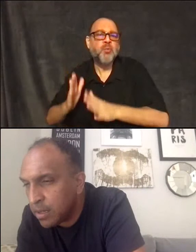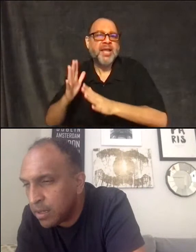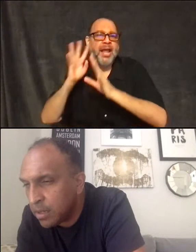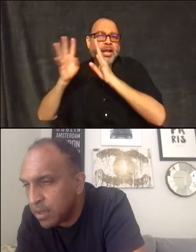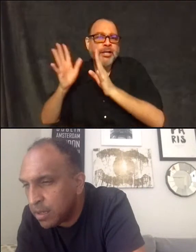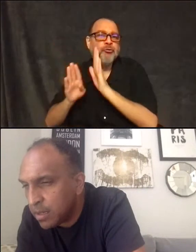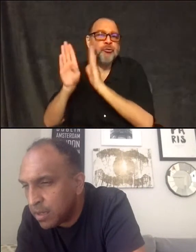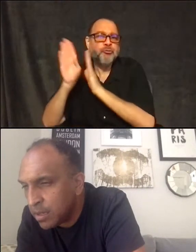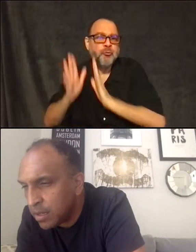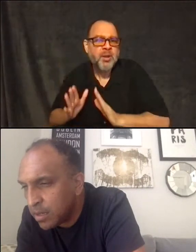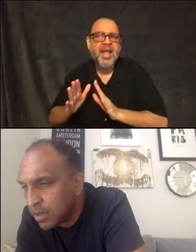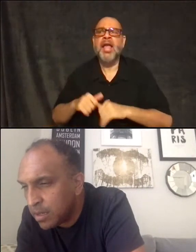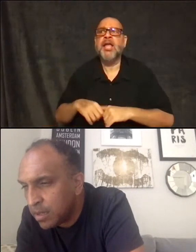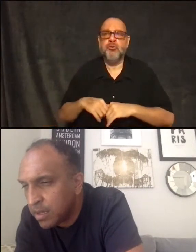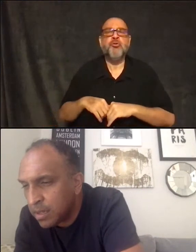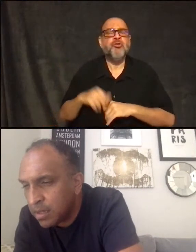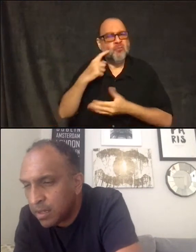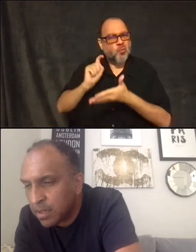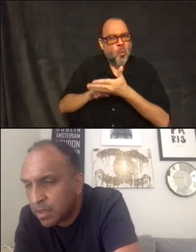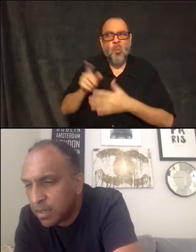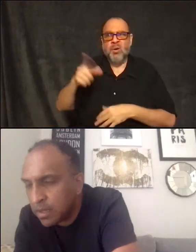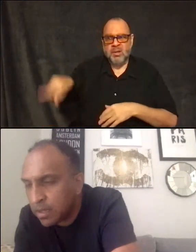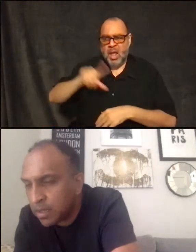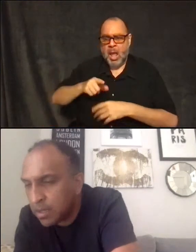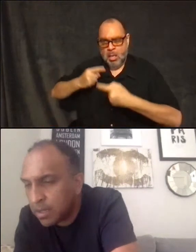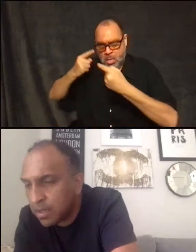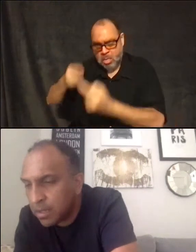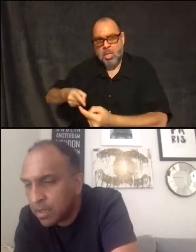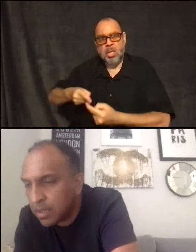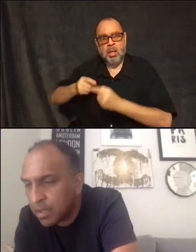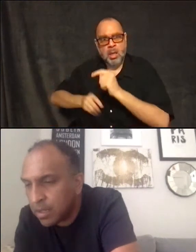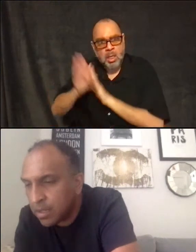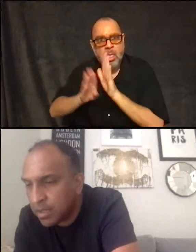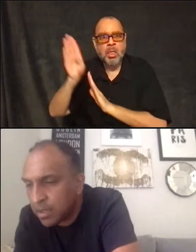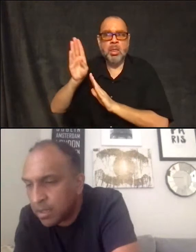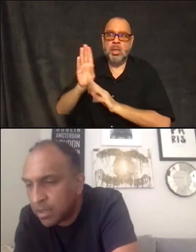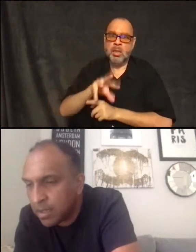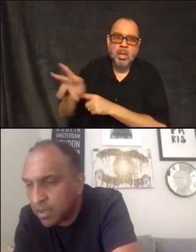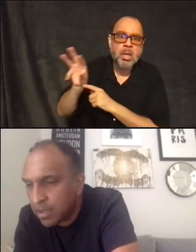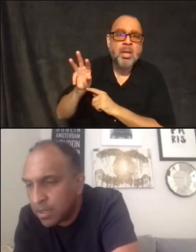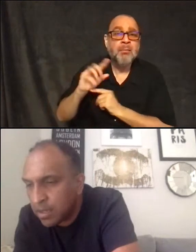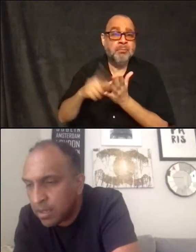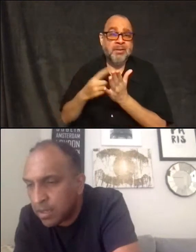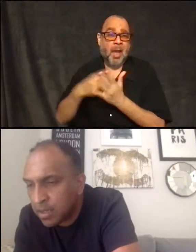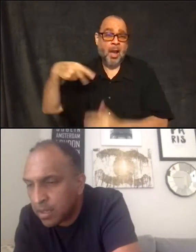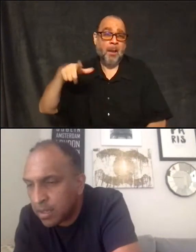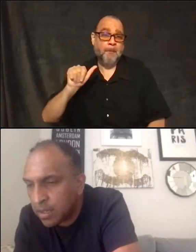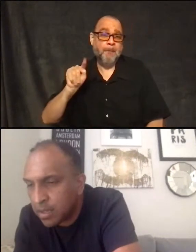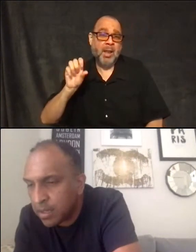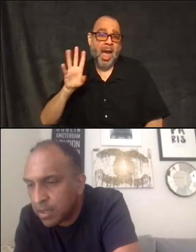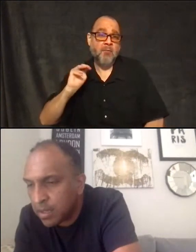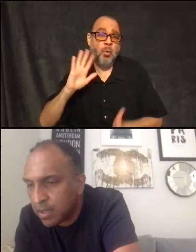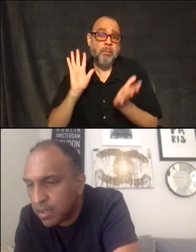the constant creating of content and being sometimes even used by platforms where they're cultivating and